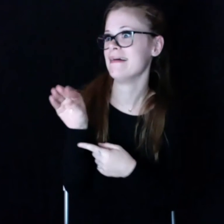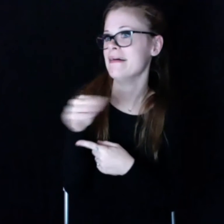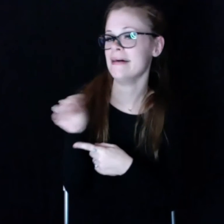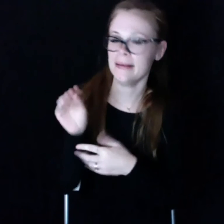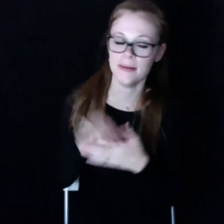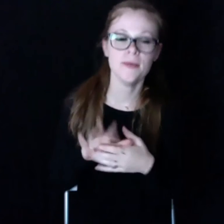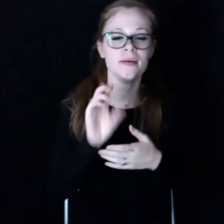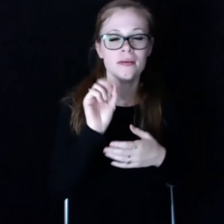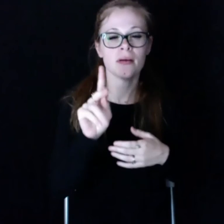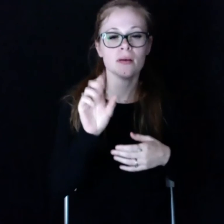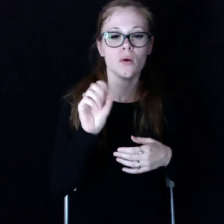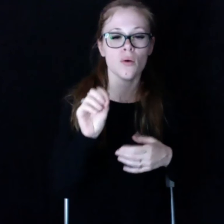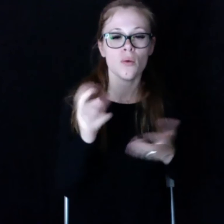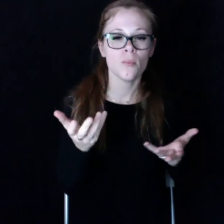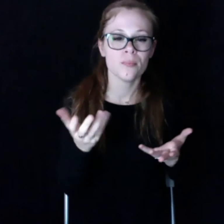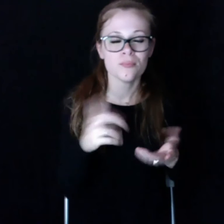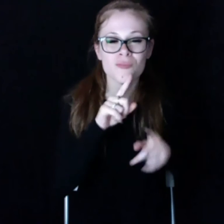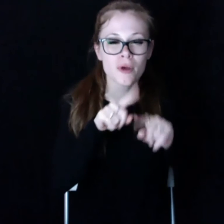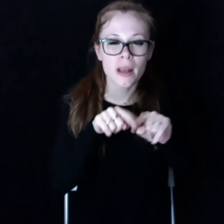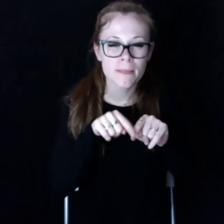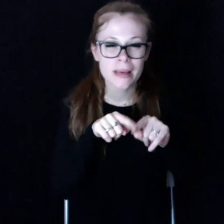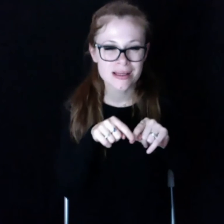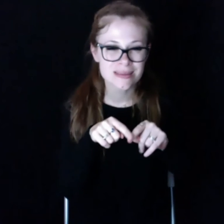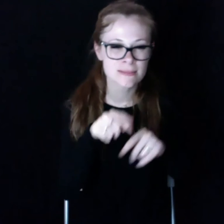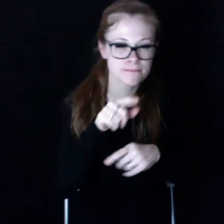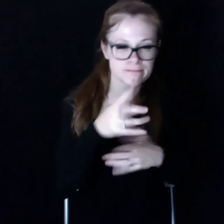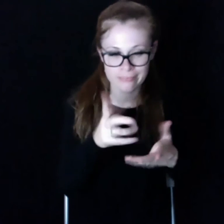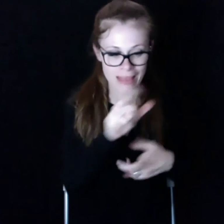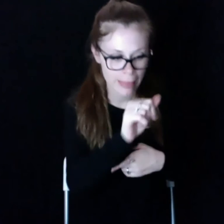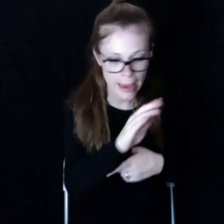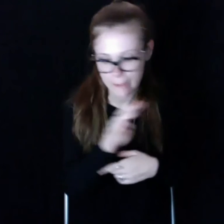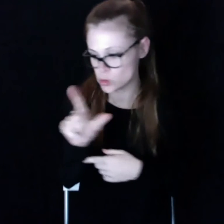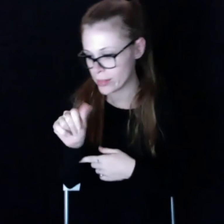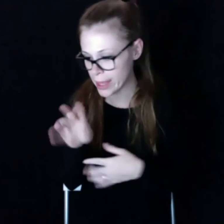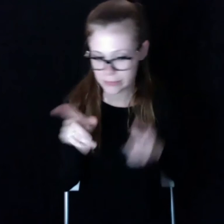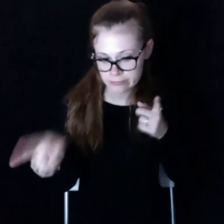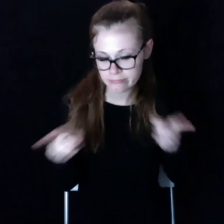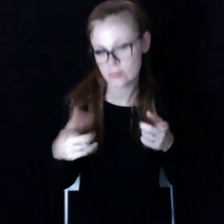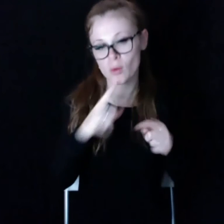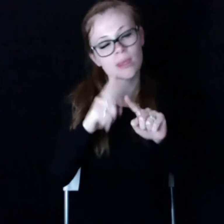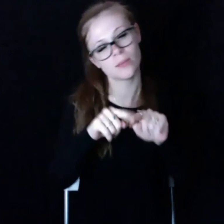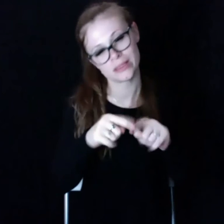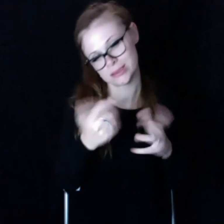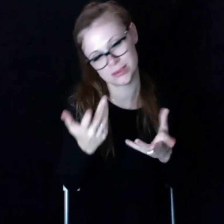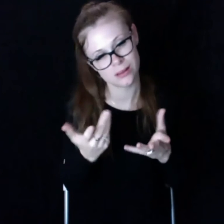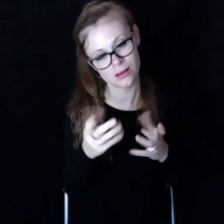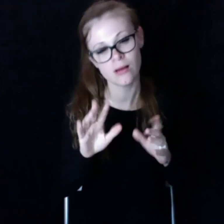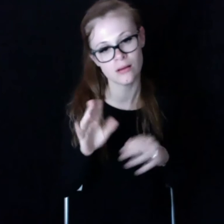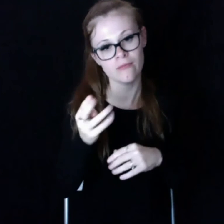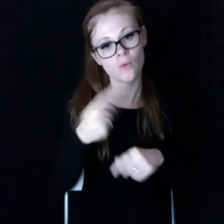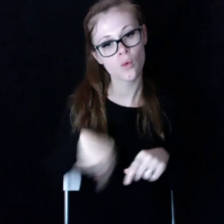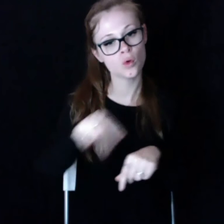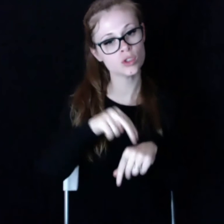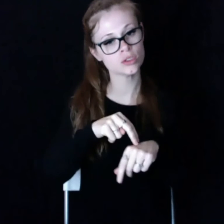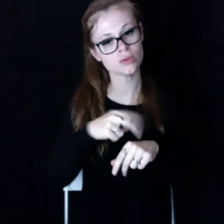So it depends a bit lab to lab. And then, of course, there are labs